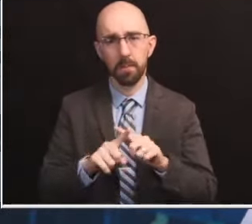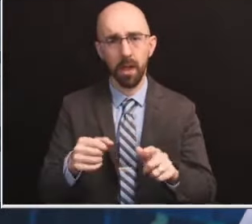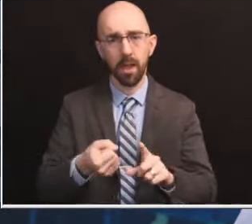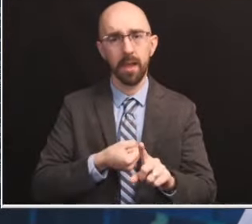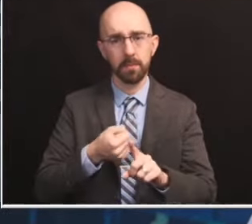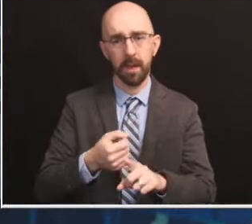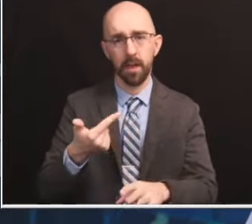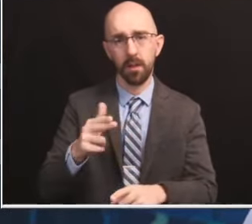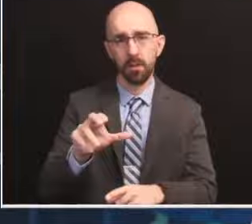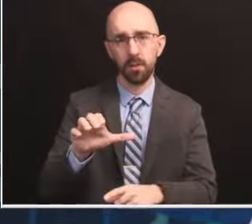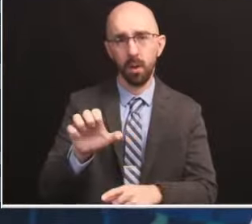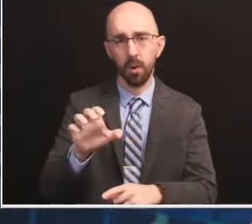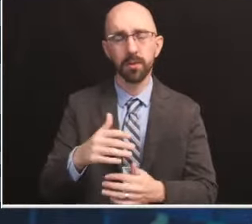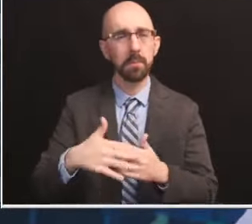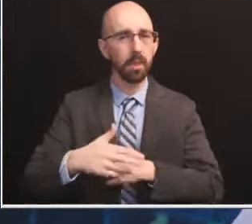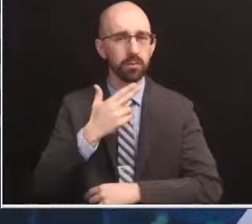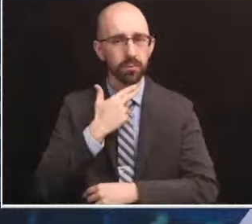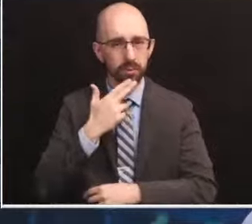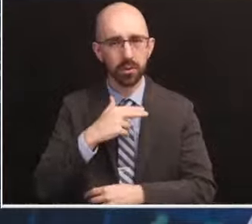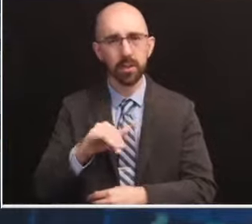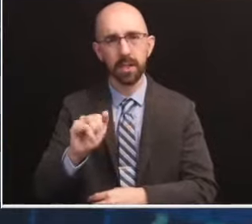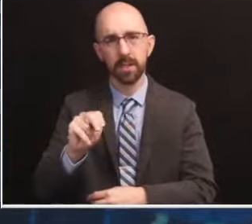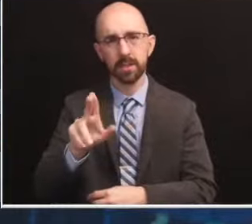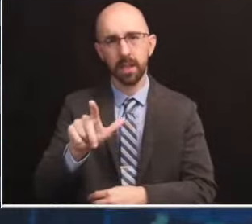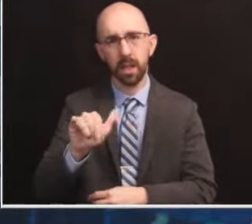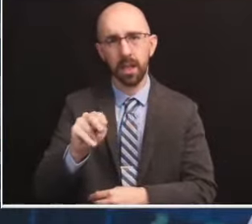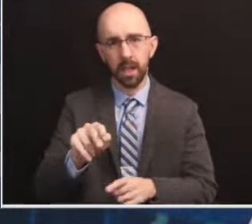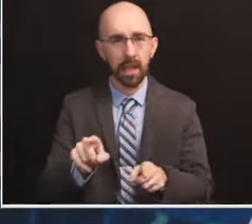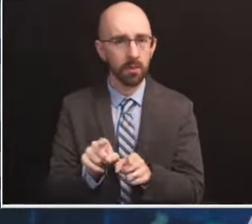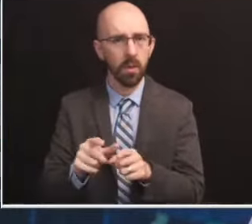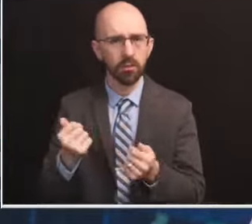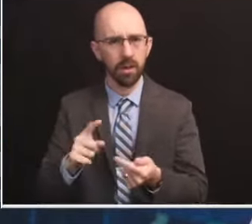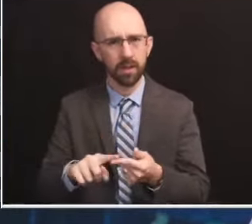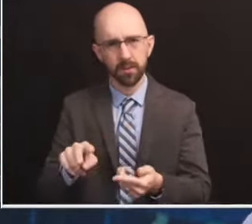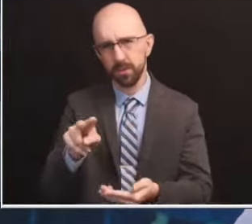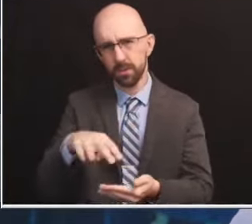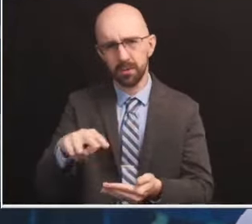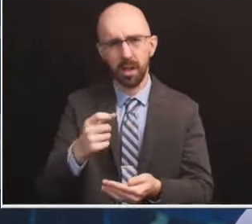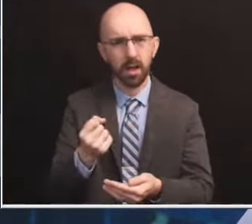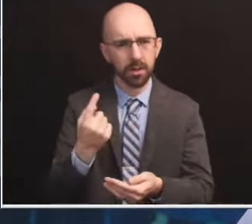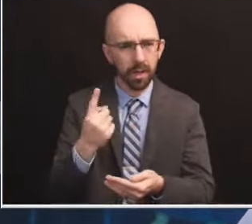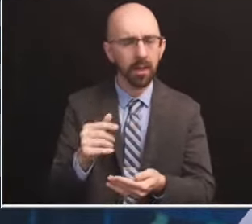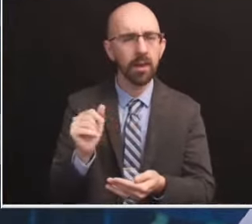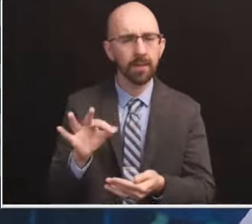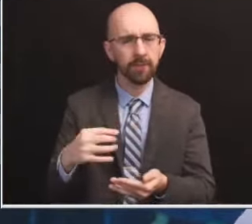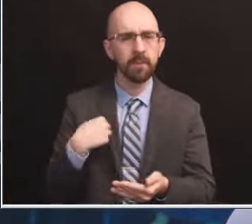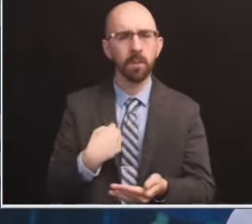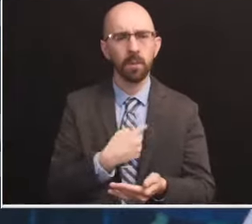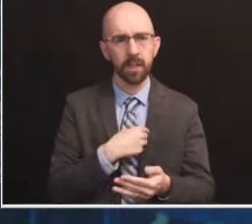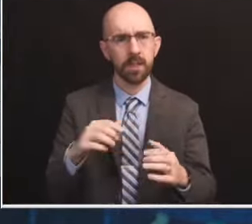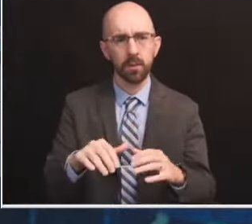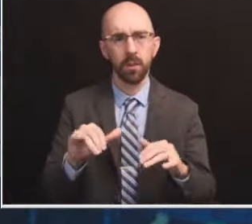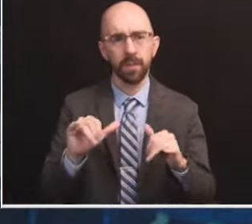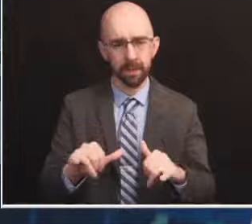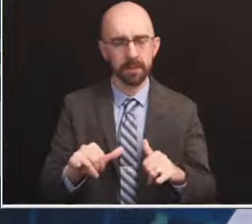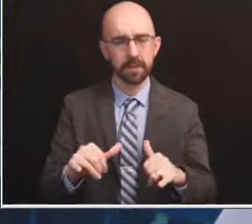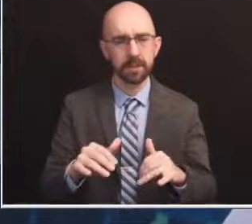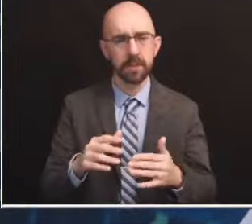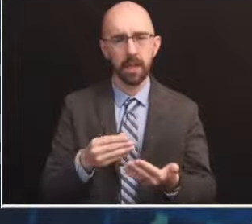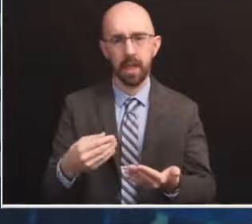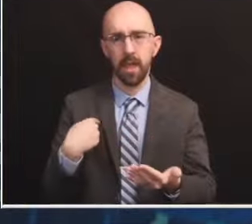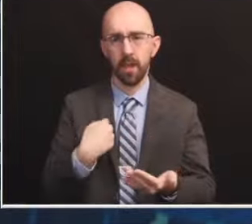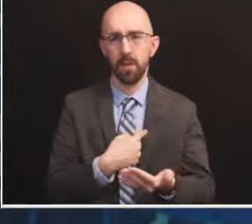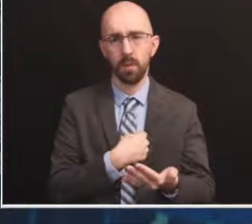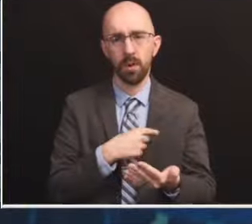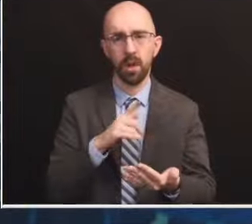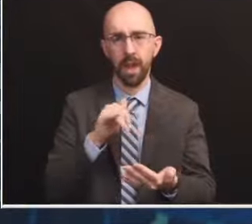insulin as well. And so we're trying to understand, all right, if we do this, and we actually have a 10-week